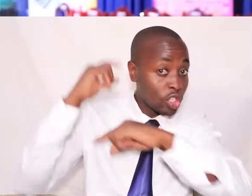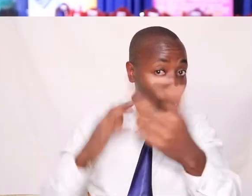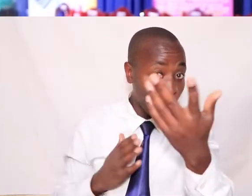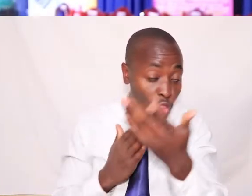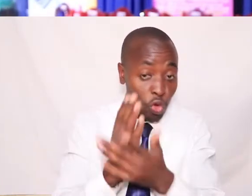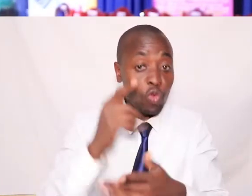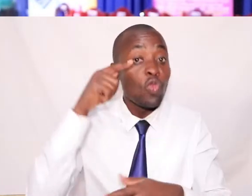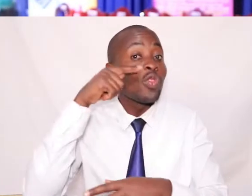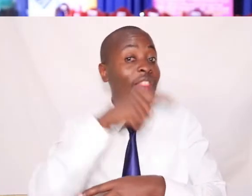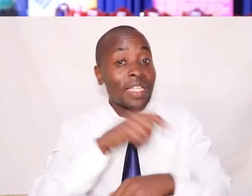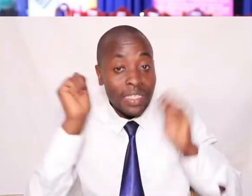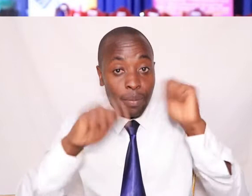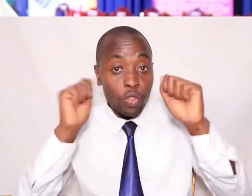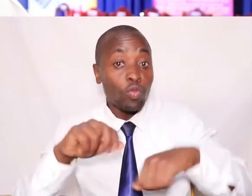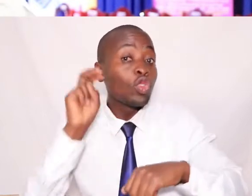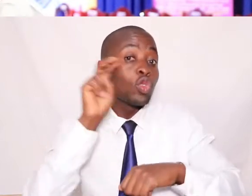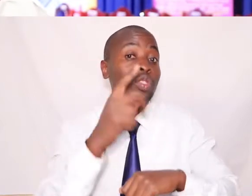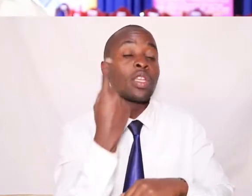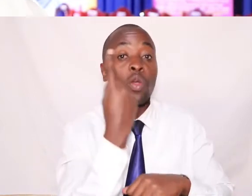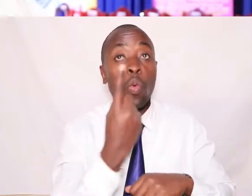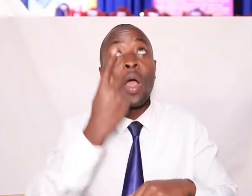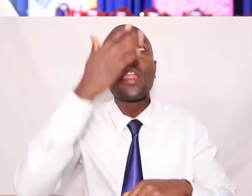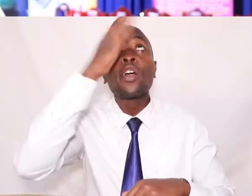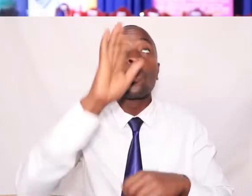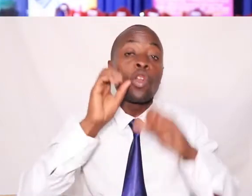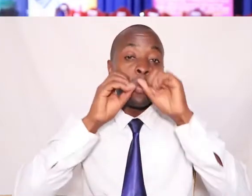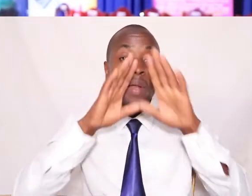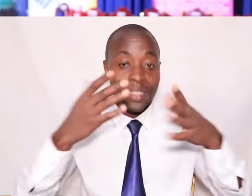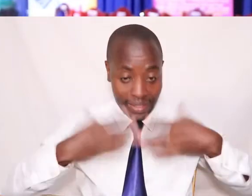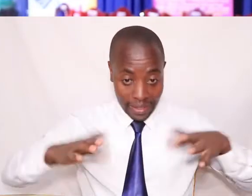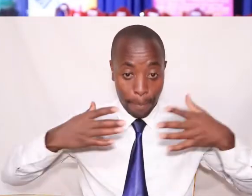Through this, we can see that, one, God blesses people